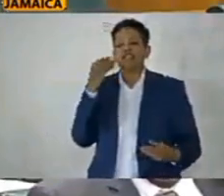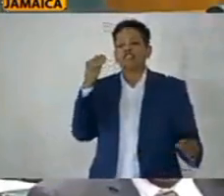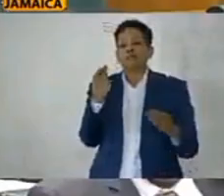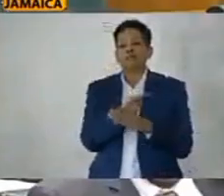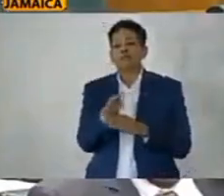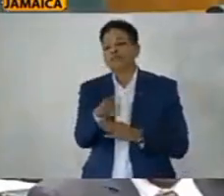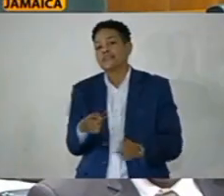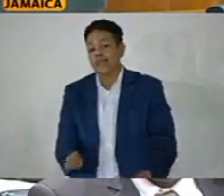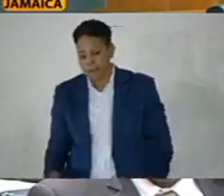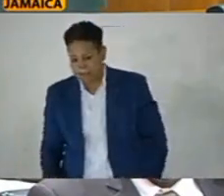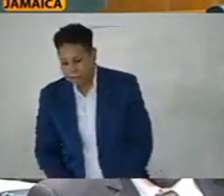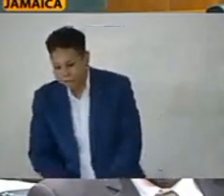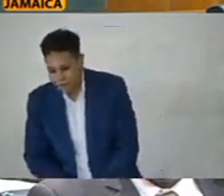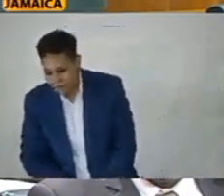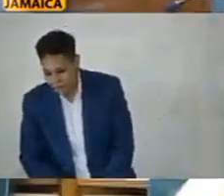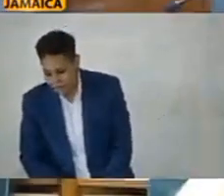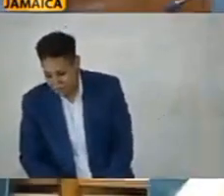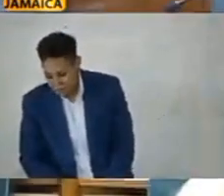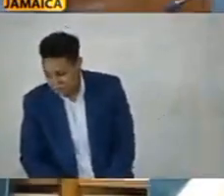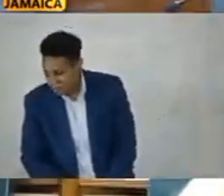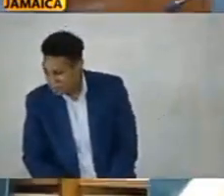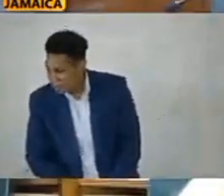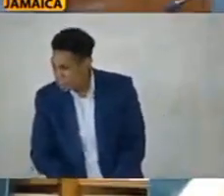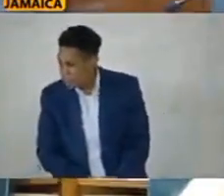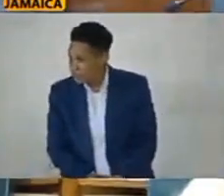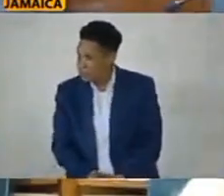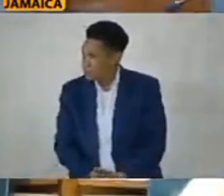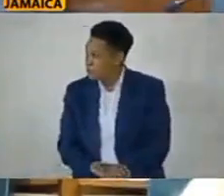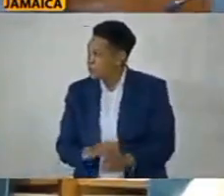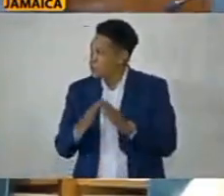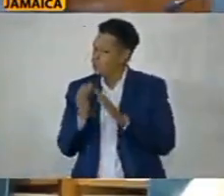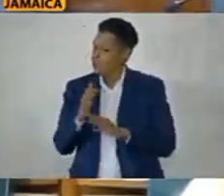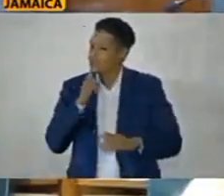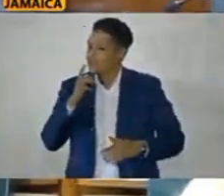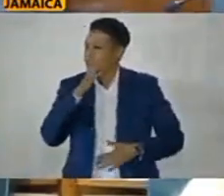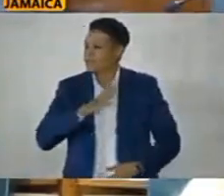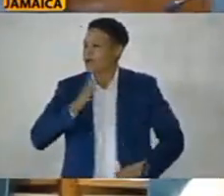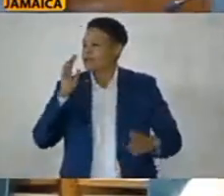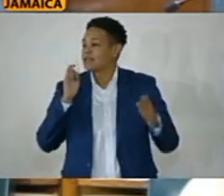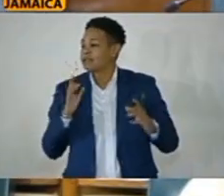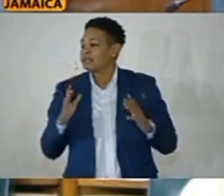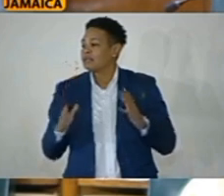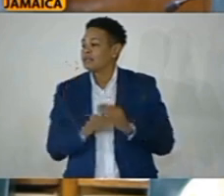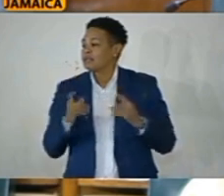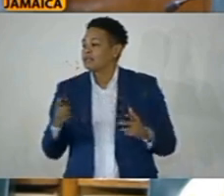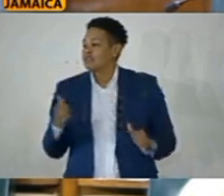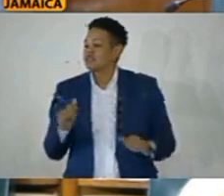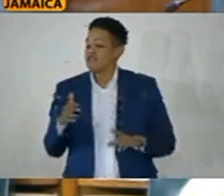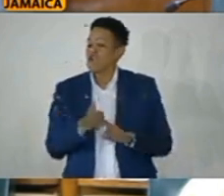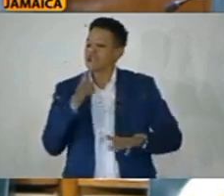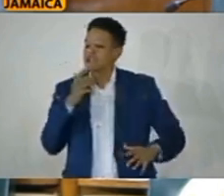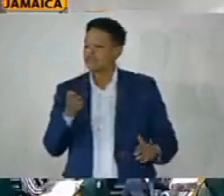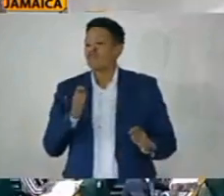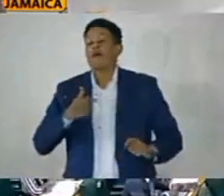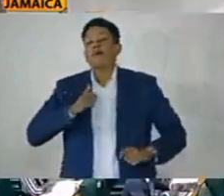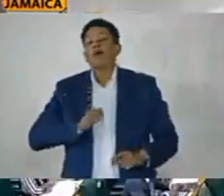House Leader. Yeah, Madam Speaker. Firstly, let me join my own welcome to